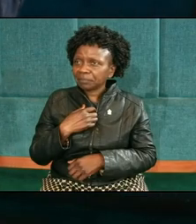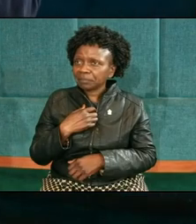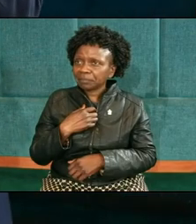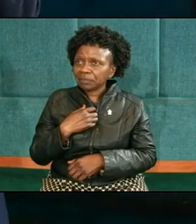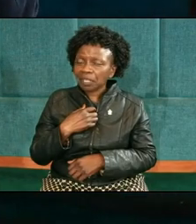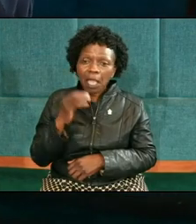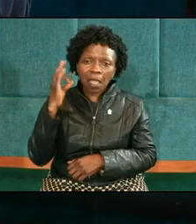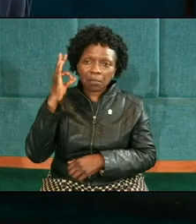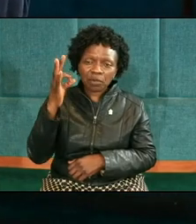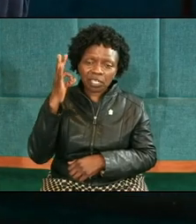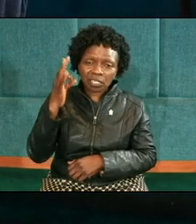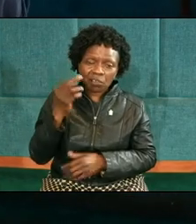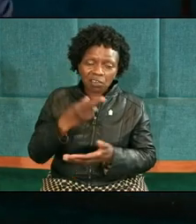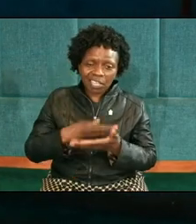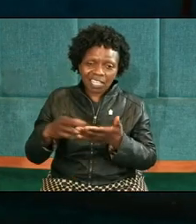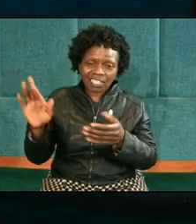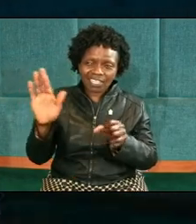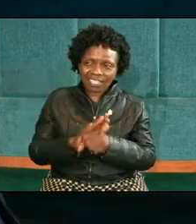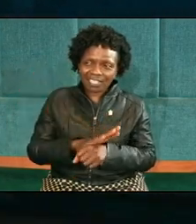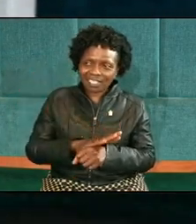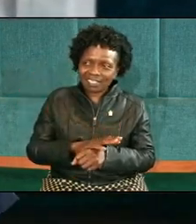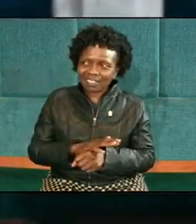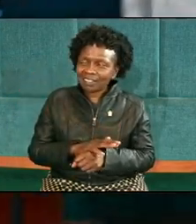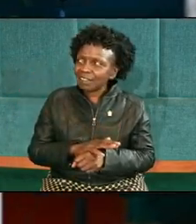I'm a preacher of righteousness.